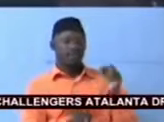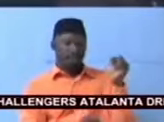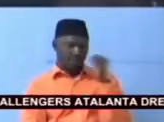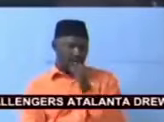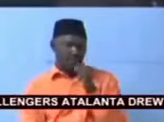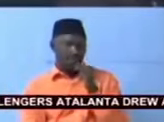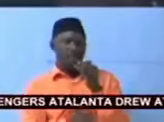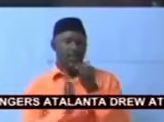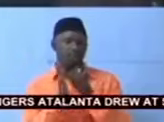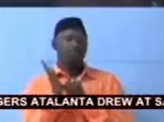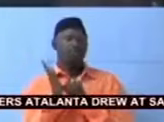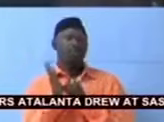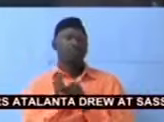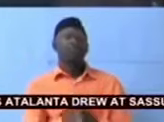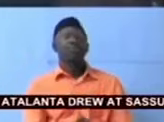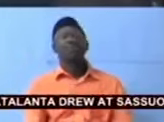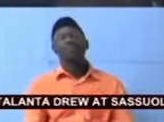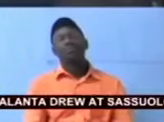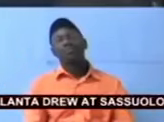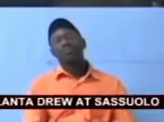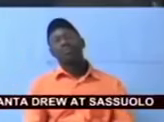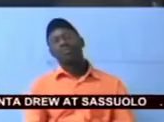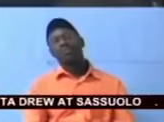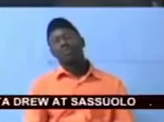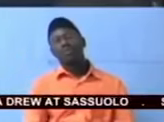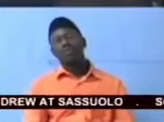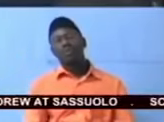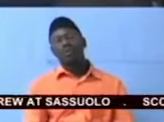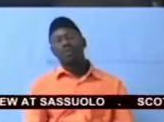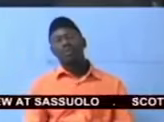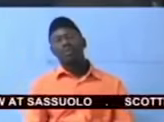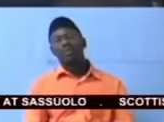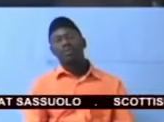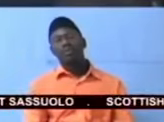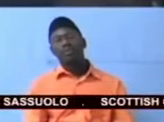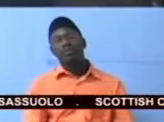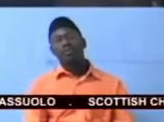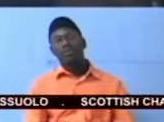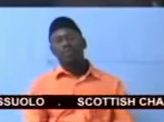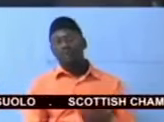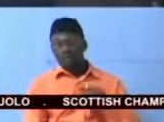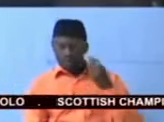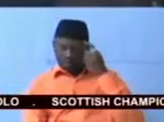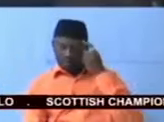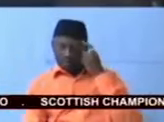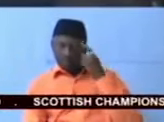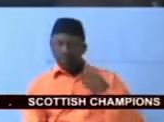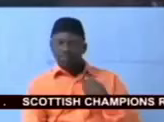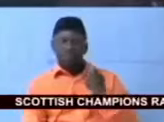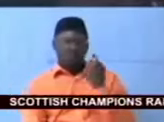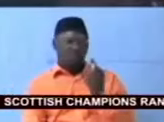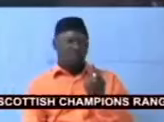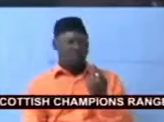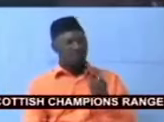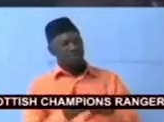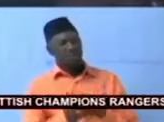matter. And I think that was one of, if not the only matter that I have denied bail.